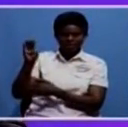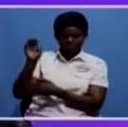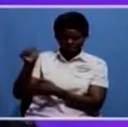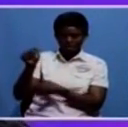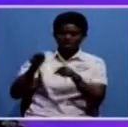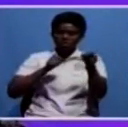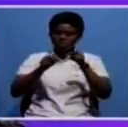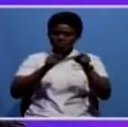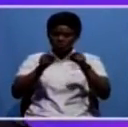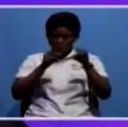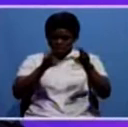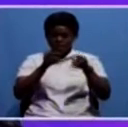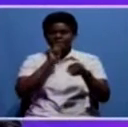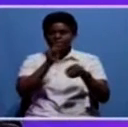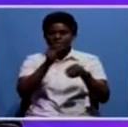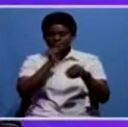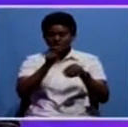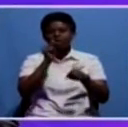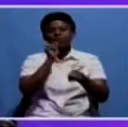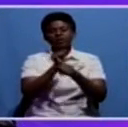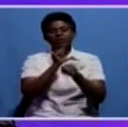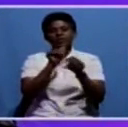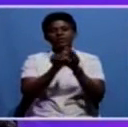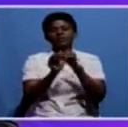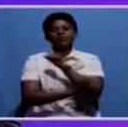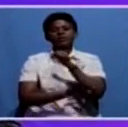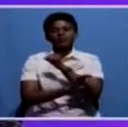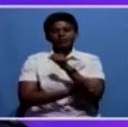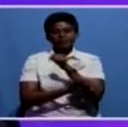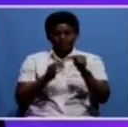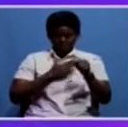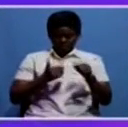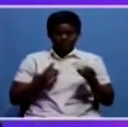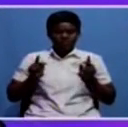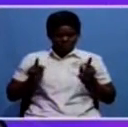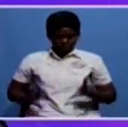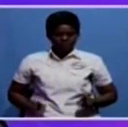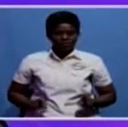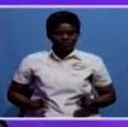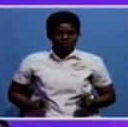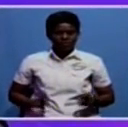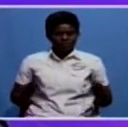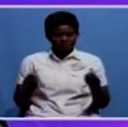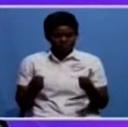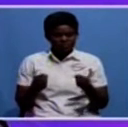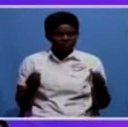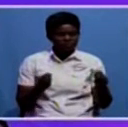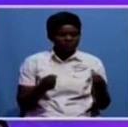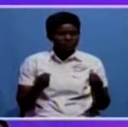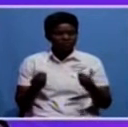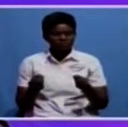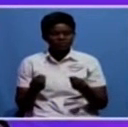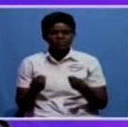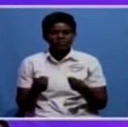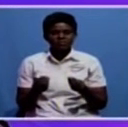media houses in this country should operate. And I personally have been extremely resistant to get